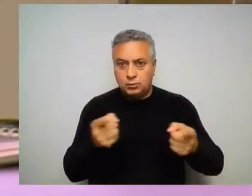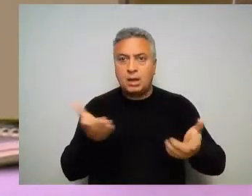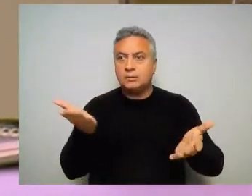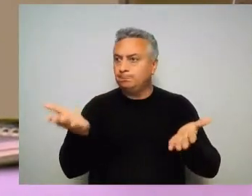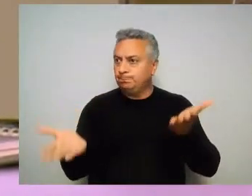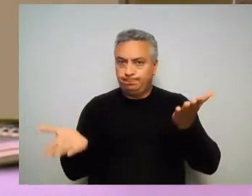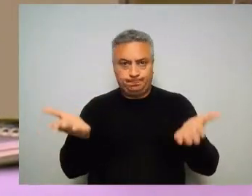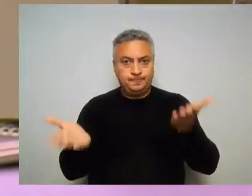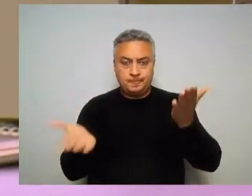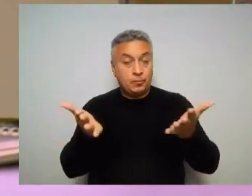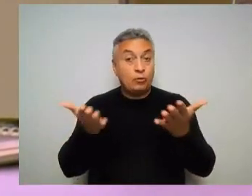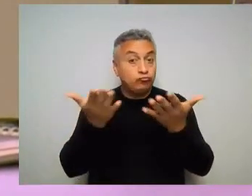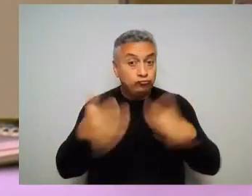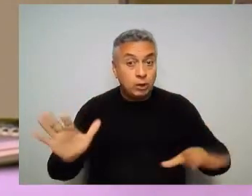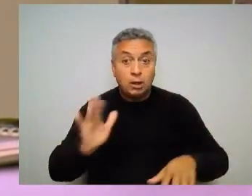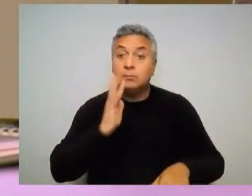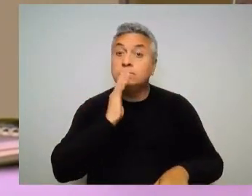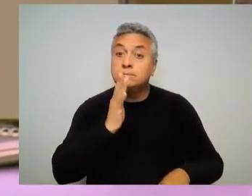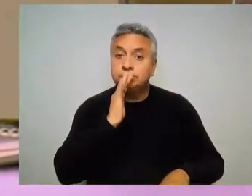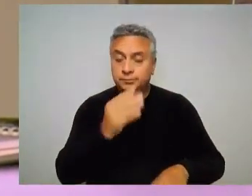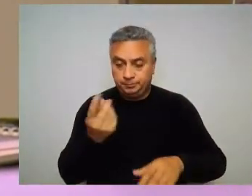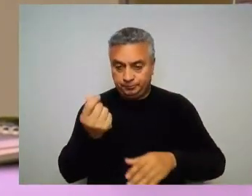It has been said already that